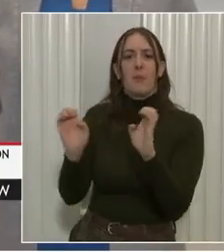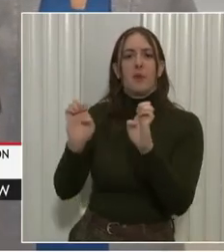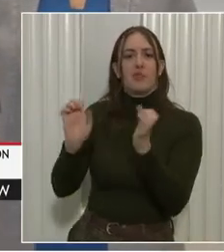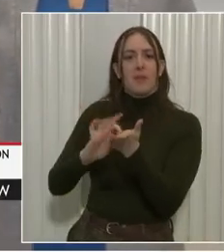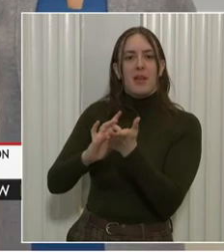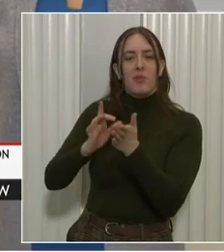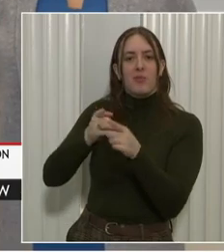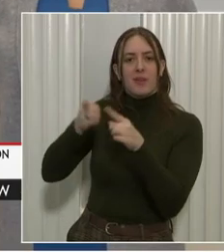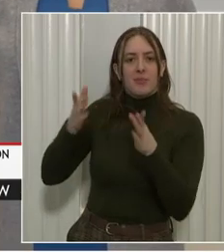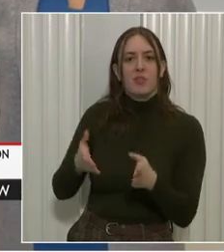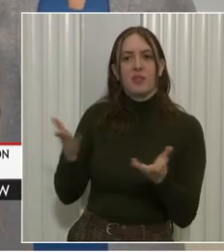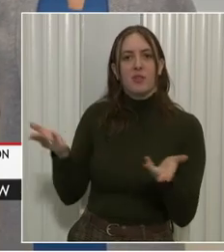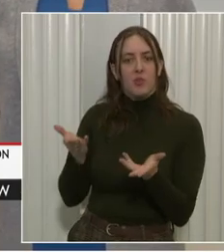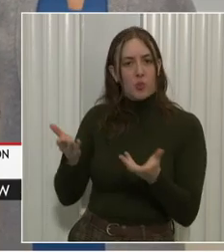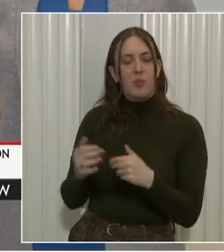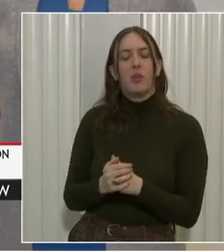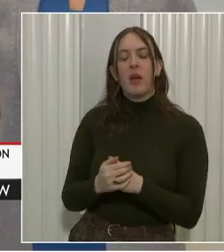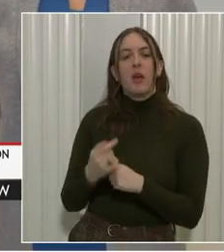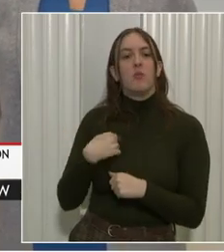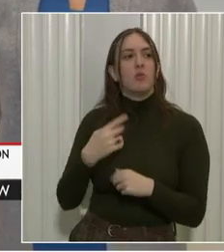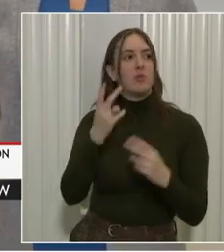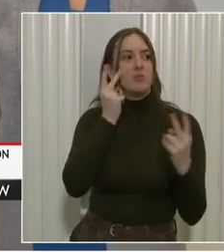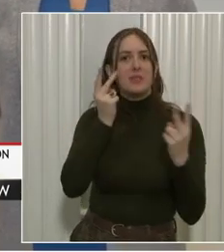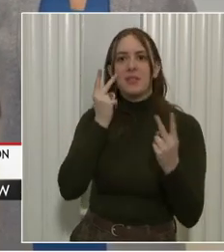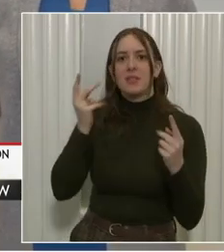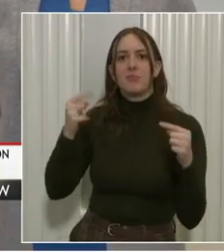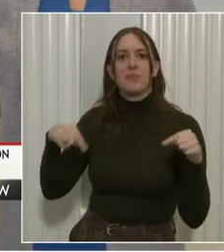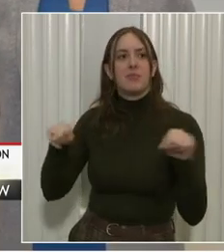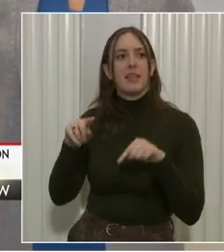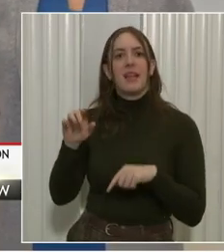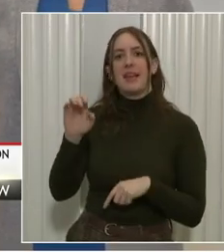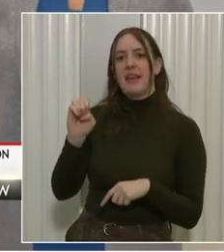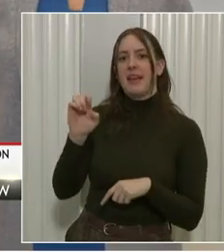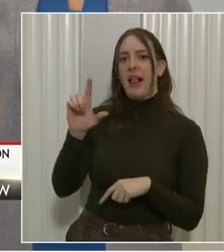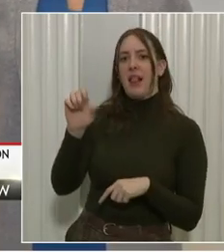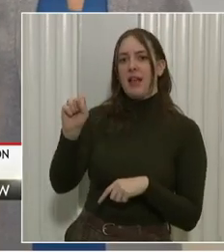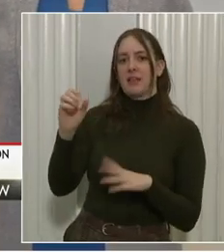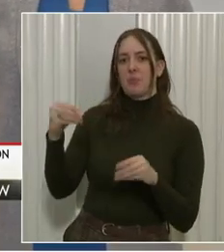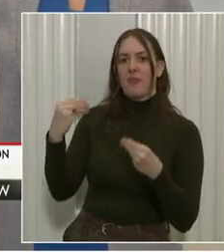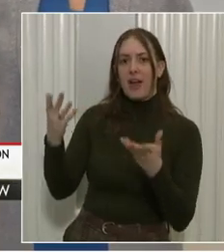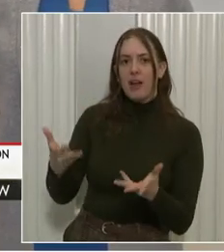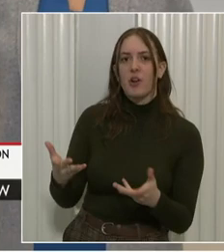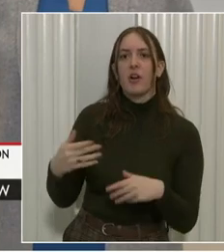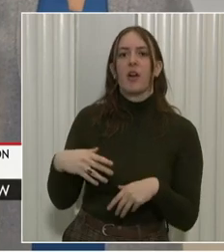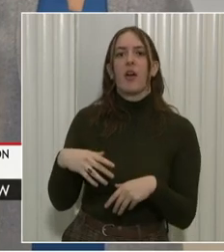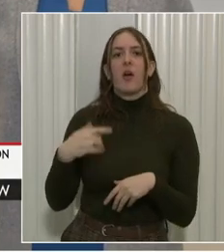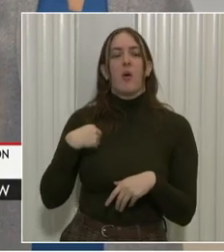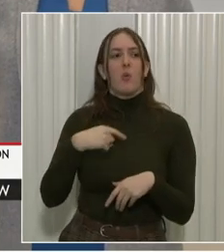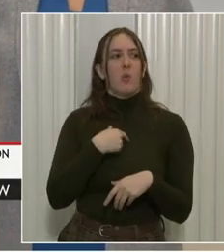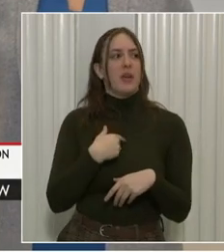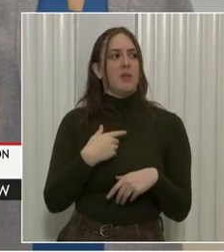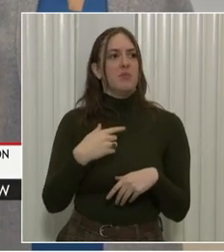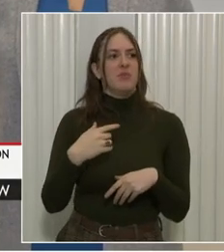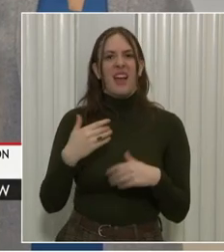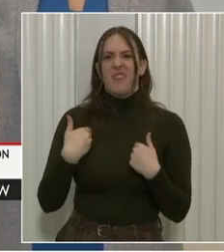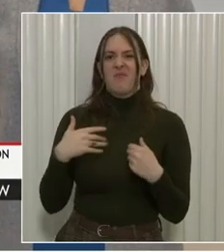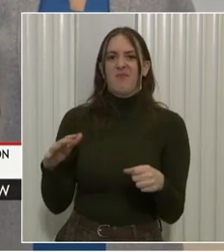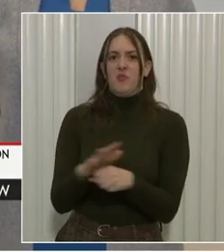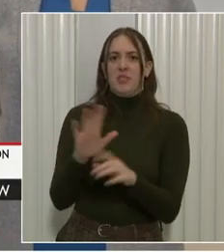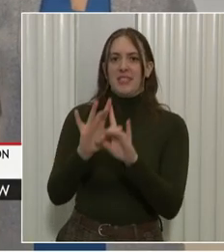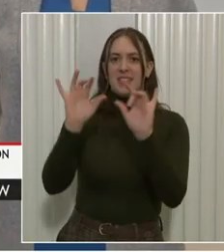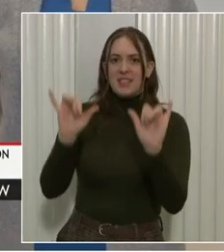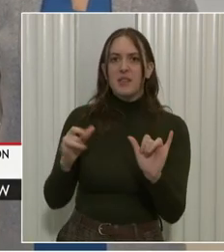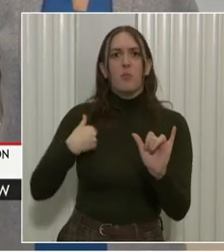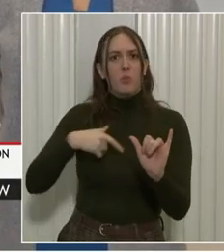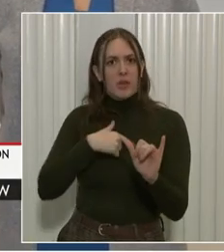I think you're seeing that this starts with the BLS provider, it goes through the paramedics, all the way through. It's a system, and we're growing